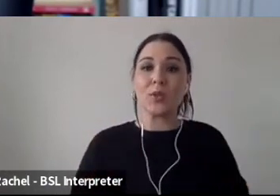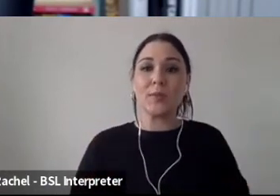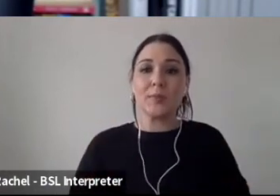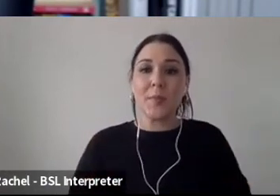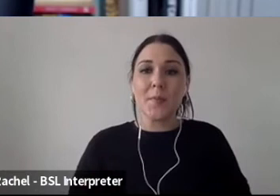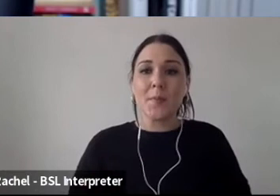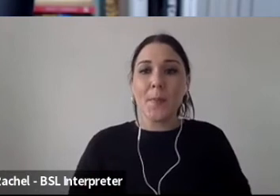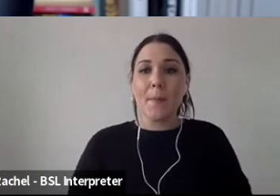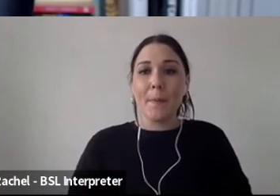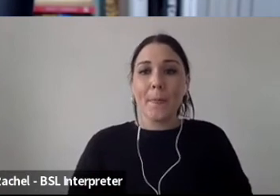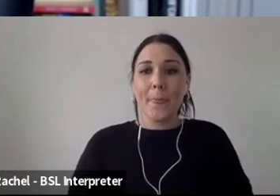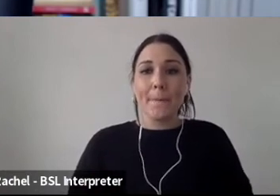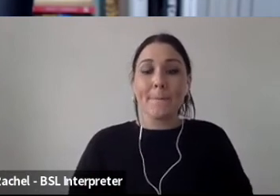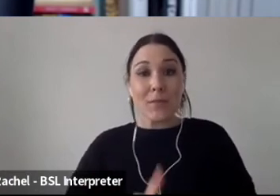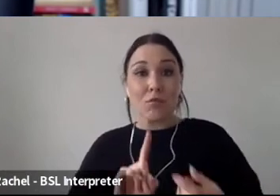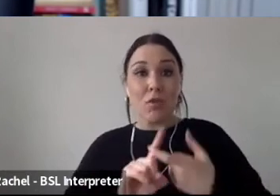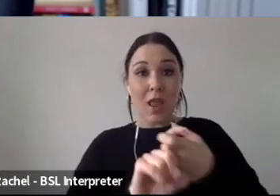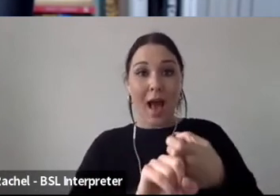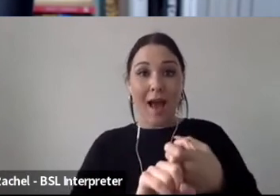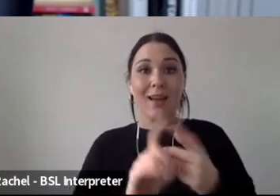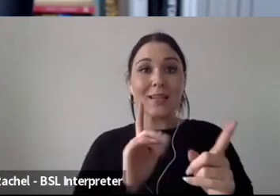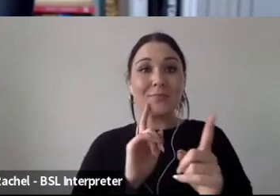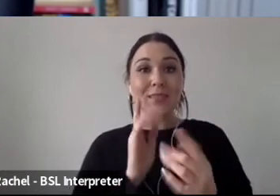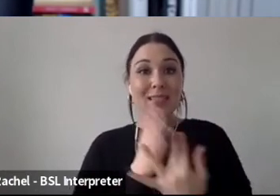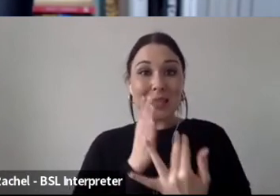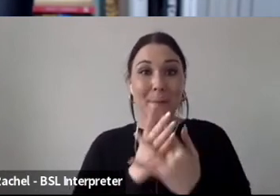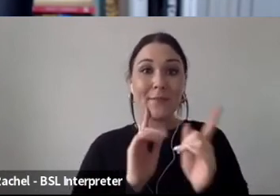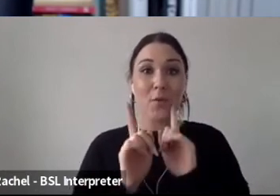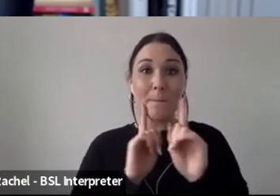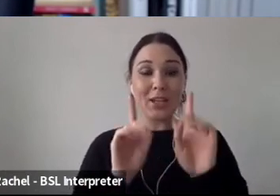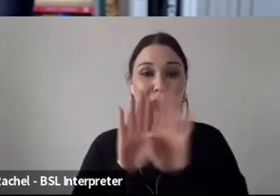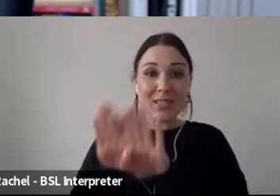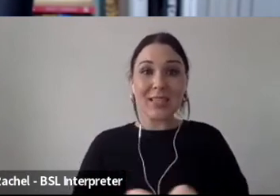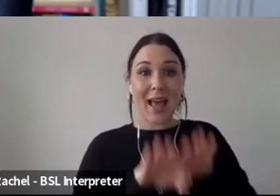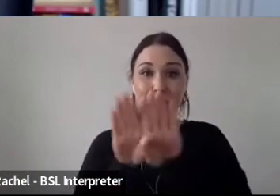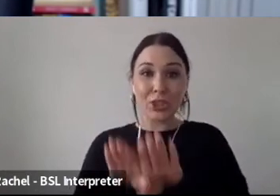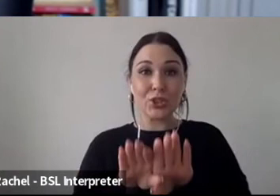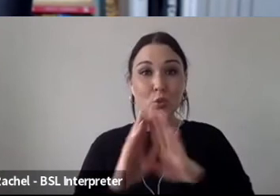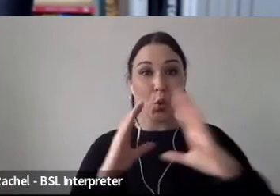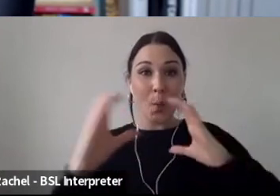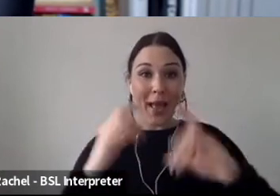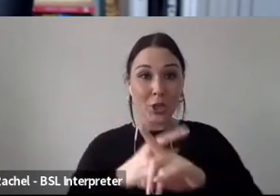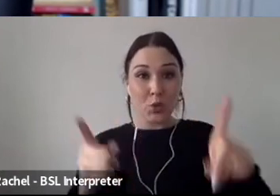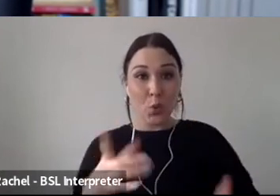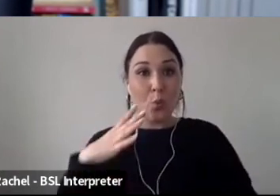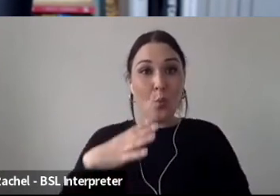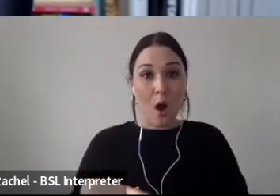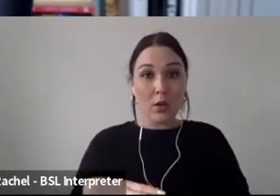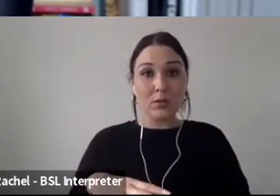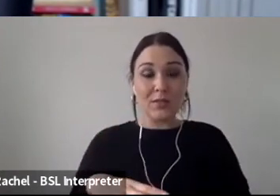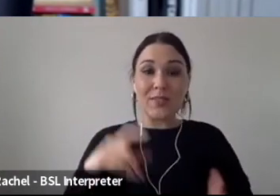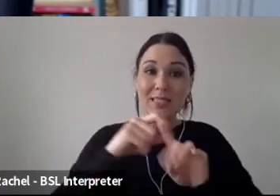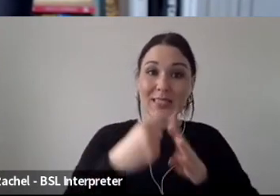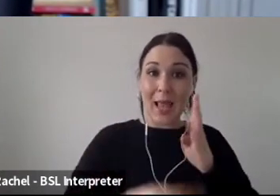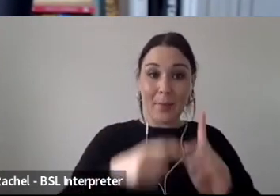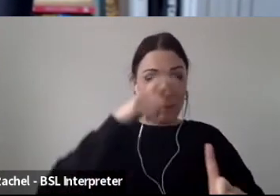And so you can rely on the Accessible Information Standard to basically get the communication that you want as a disabled person